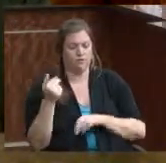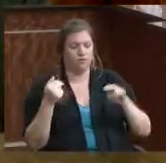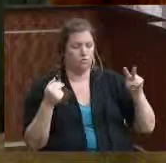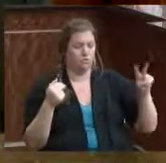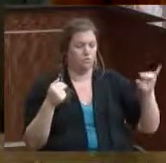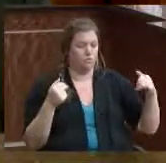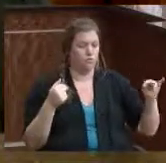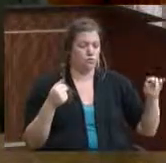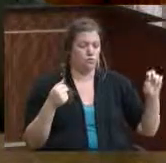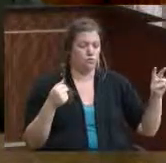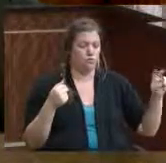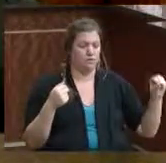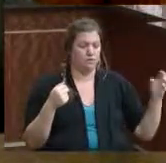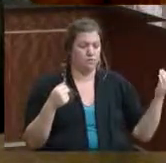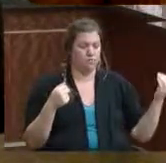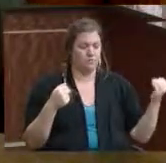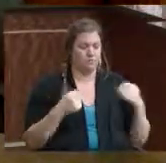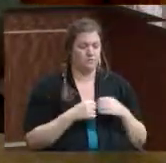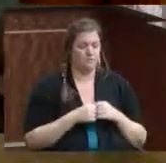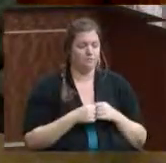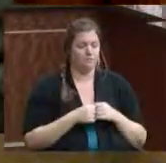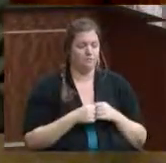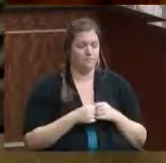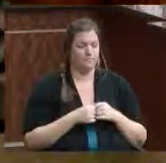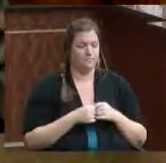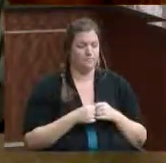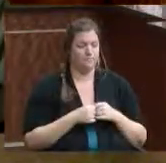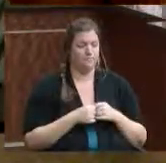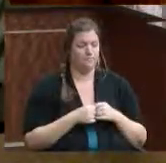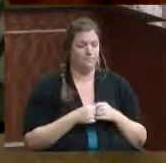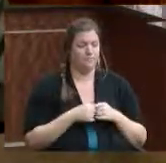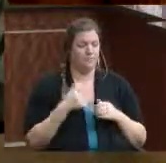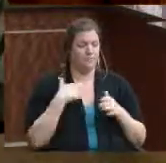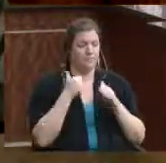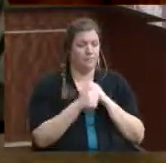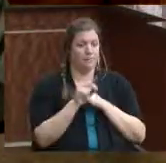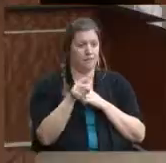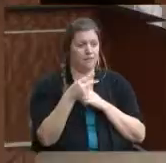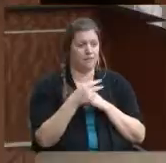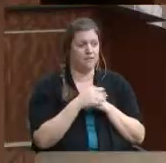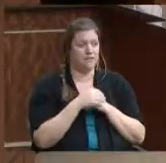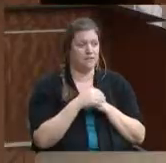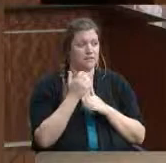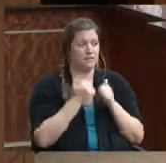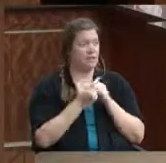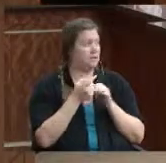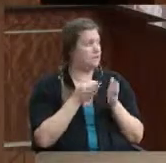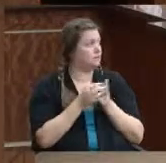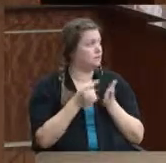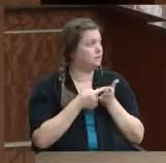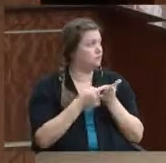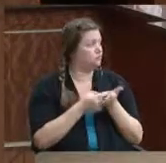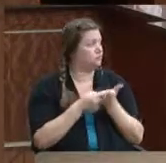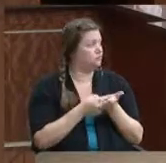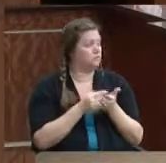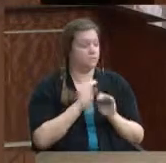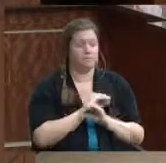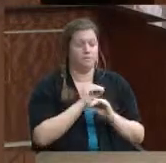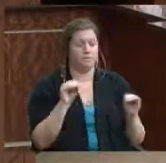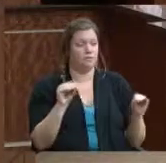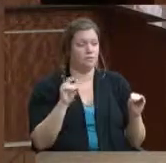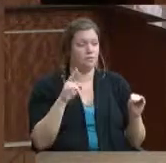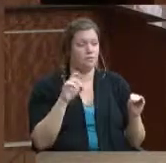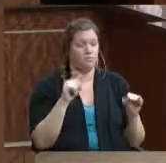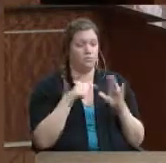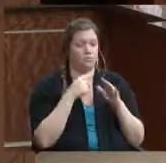through June 30, 2014. Councilman Ricks, would you second? Thank you. Any discussion? Seeing none, Ms. Rao,